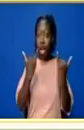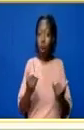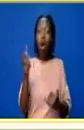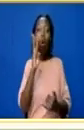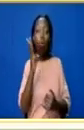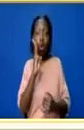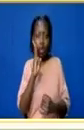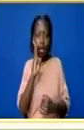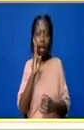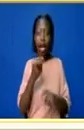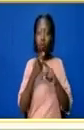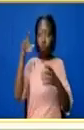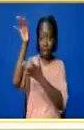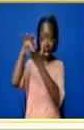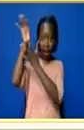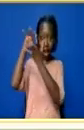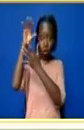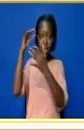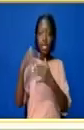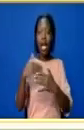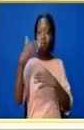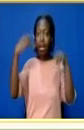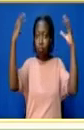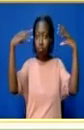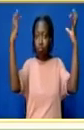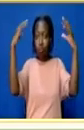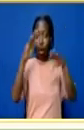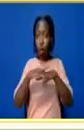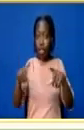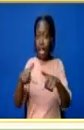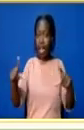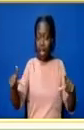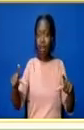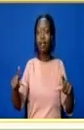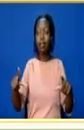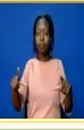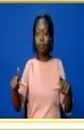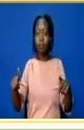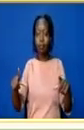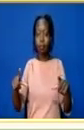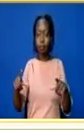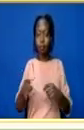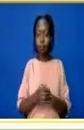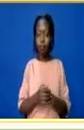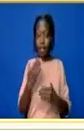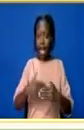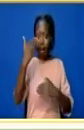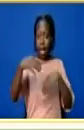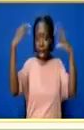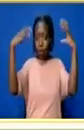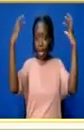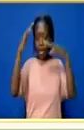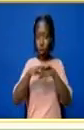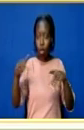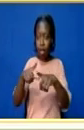the clouds, once it comes down, it hits the ground. We say once it hits the ground, it